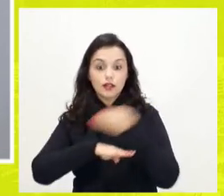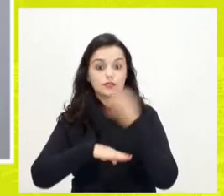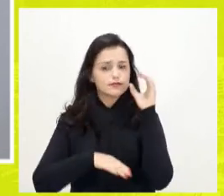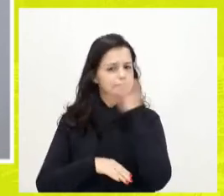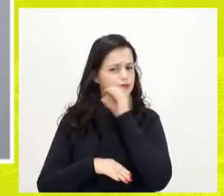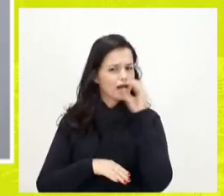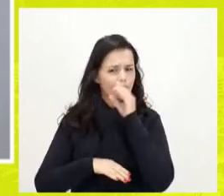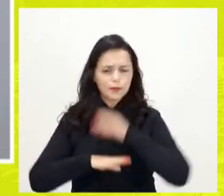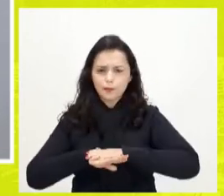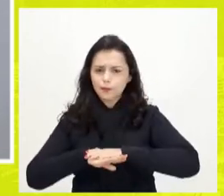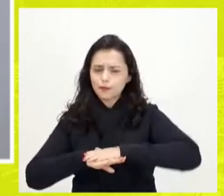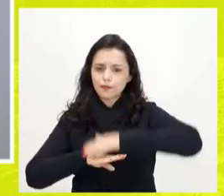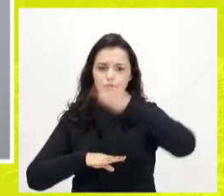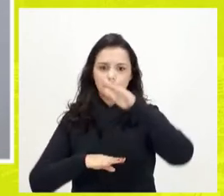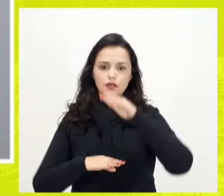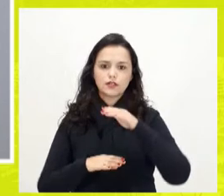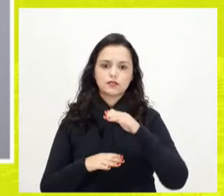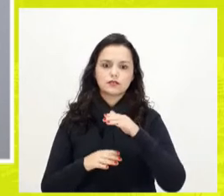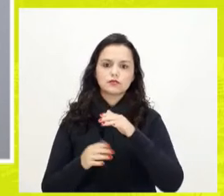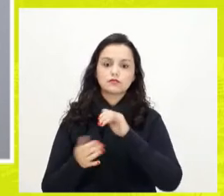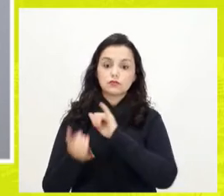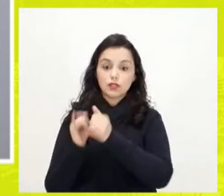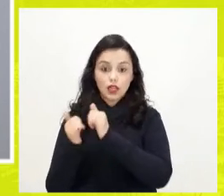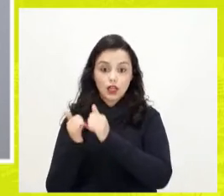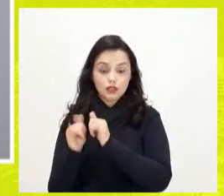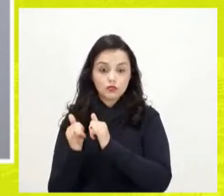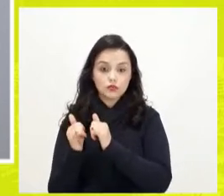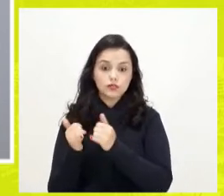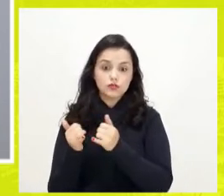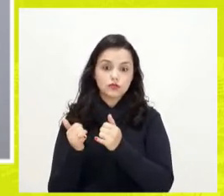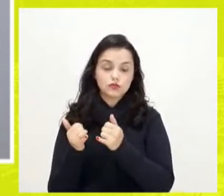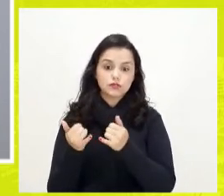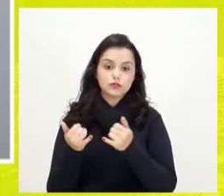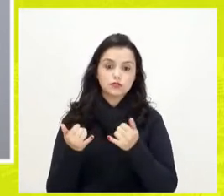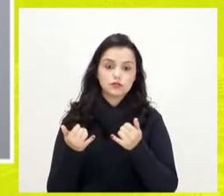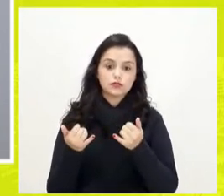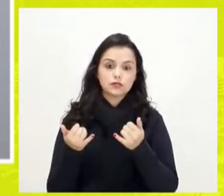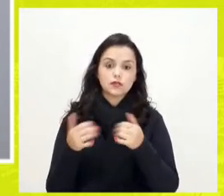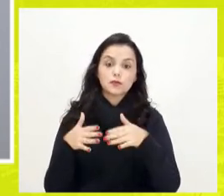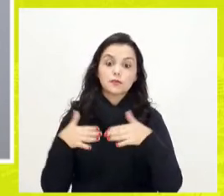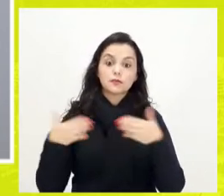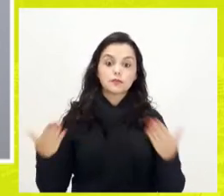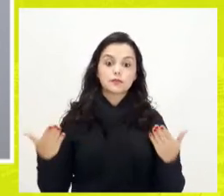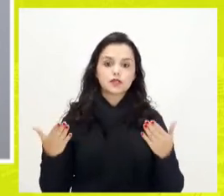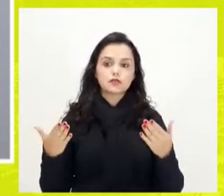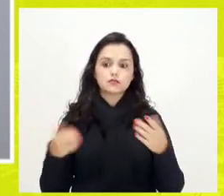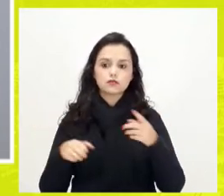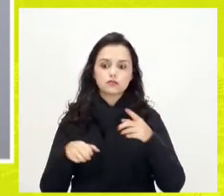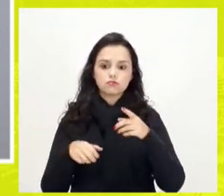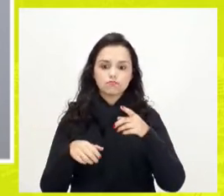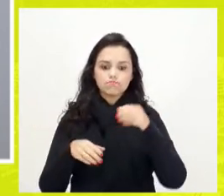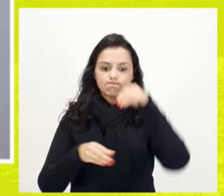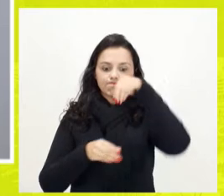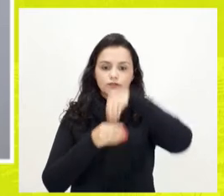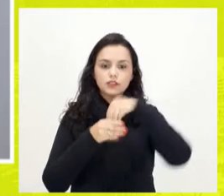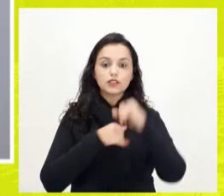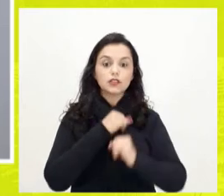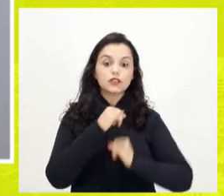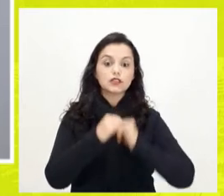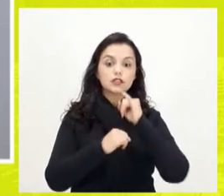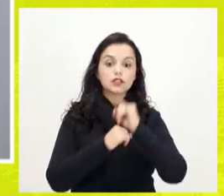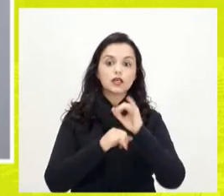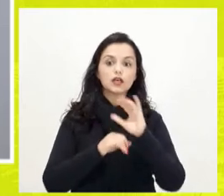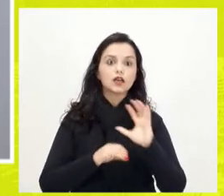could have access very fast to data to information or what's happening in this digital